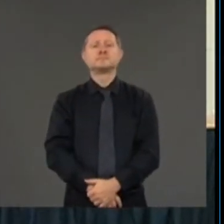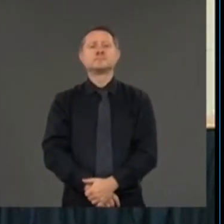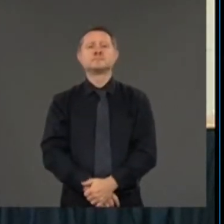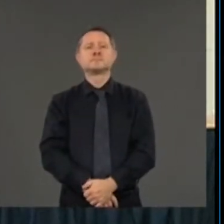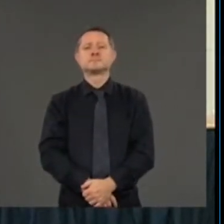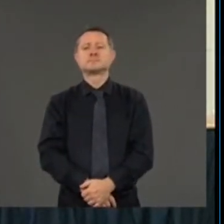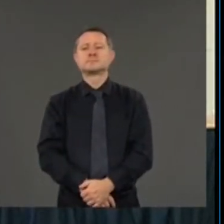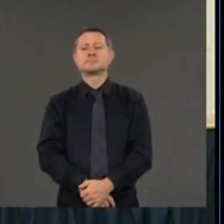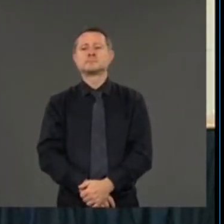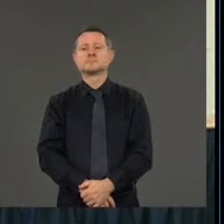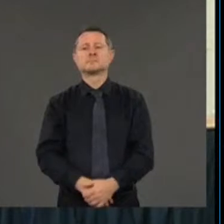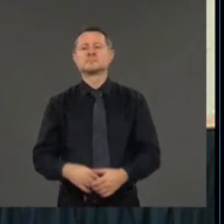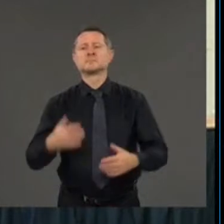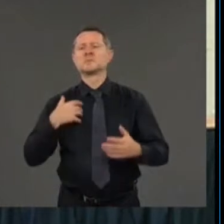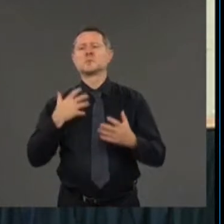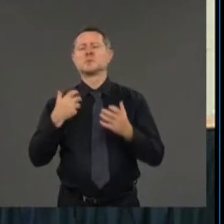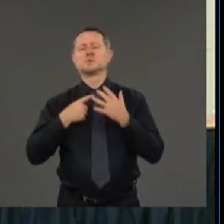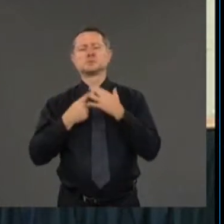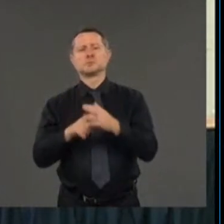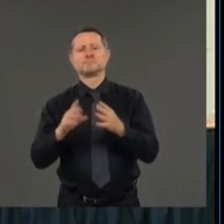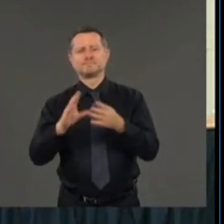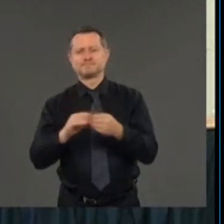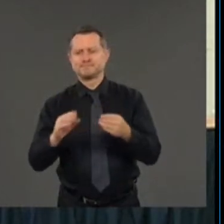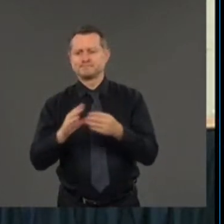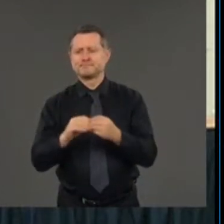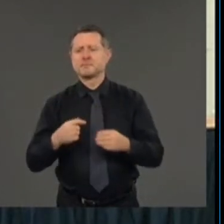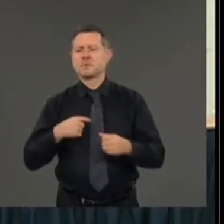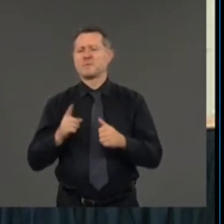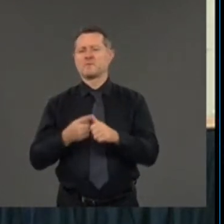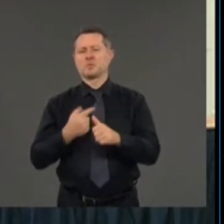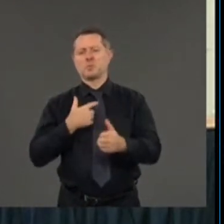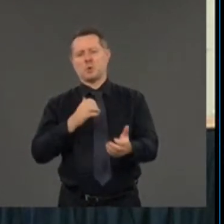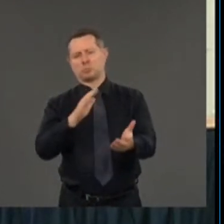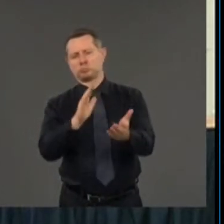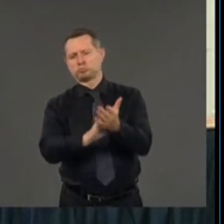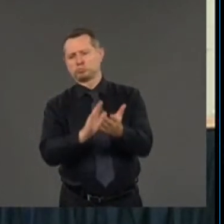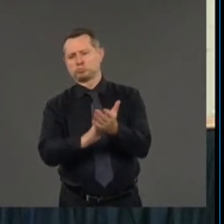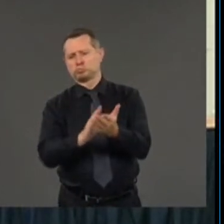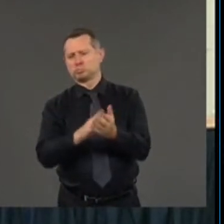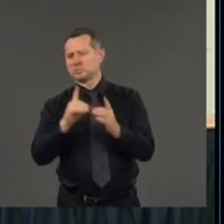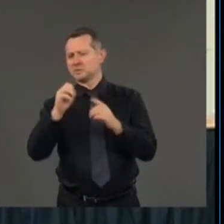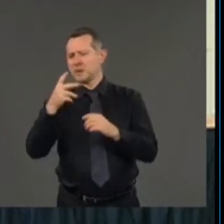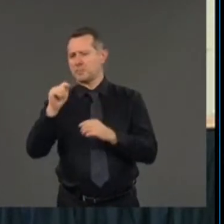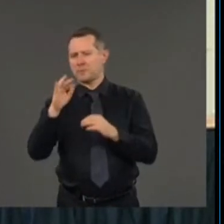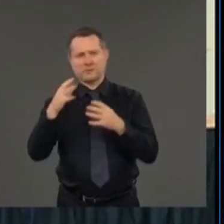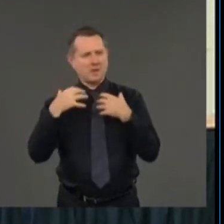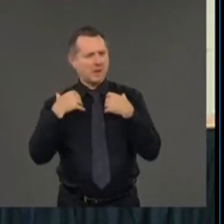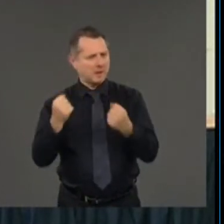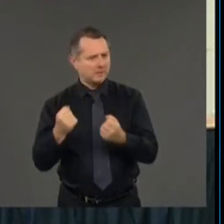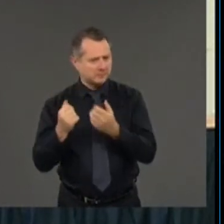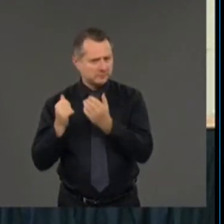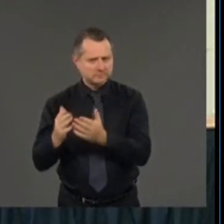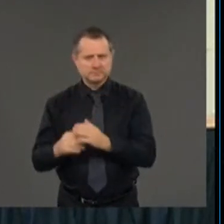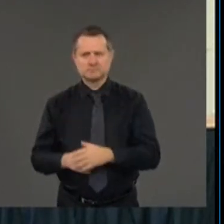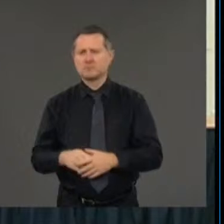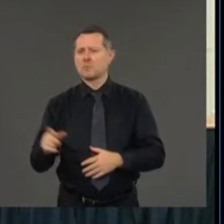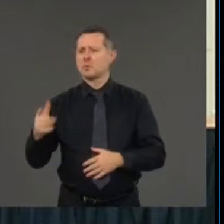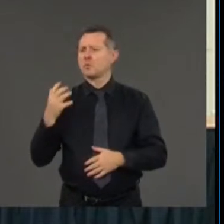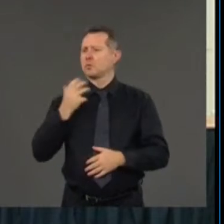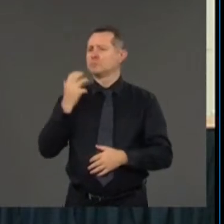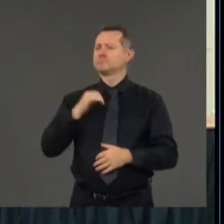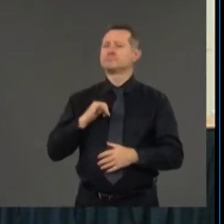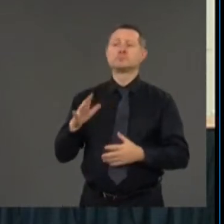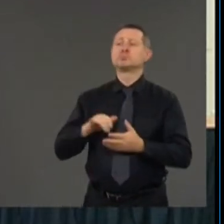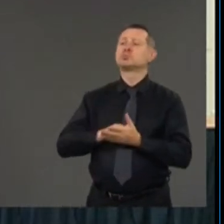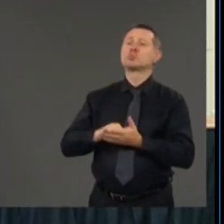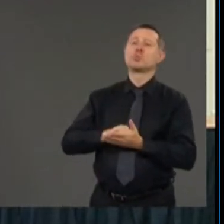by, frankly, complimenting our Department of Health. One of the great things about the state of New York is that we have a